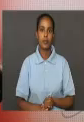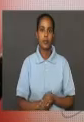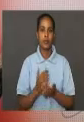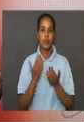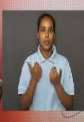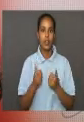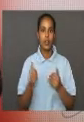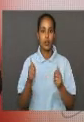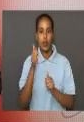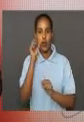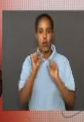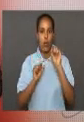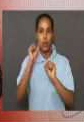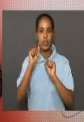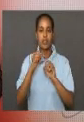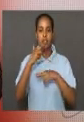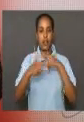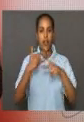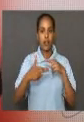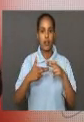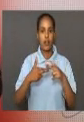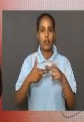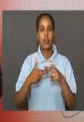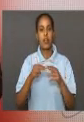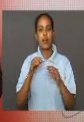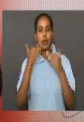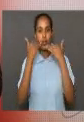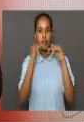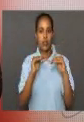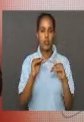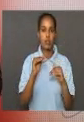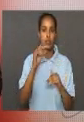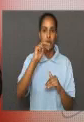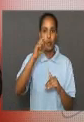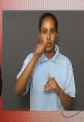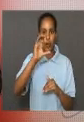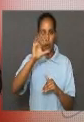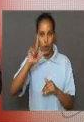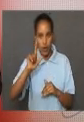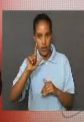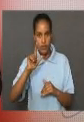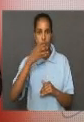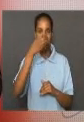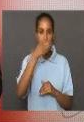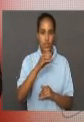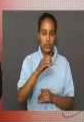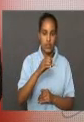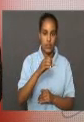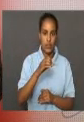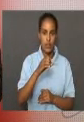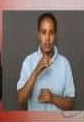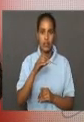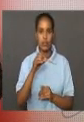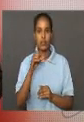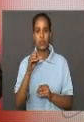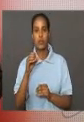Let us compare the reaction in a concentrated sodium chloride solution